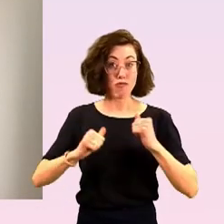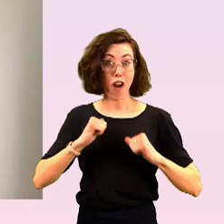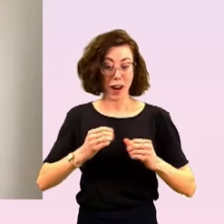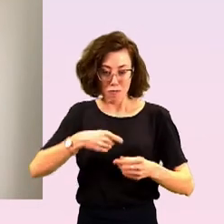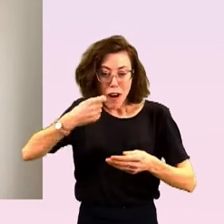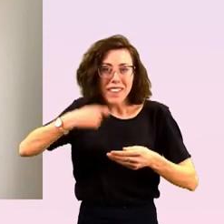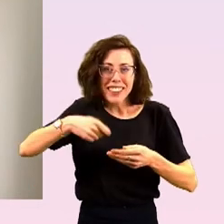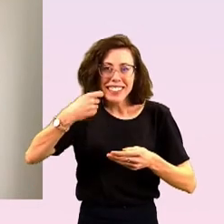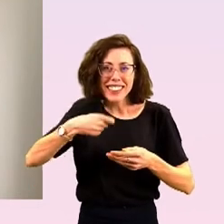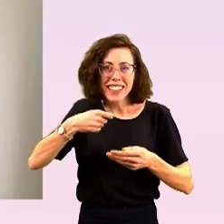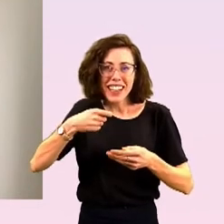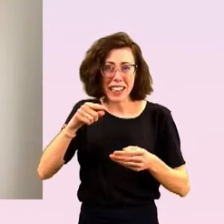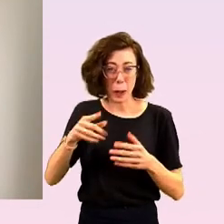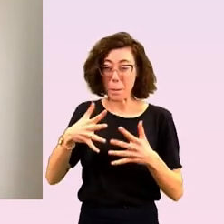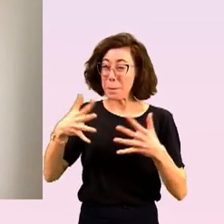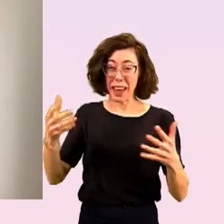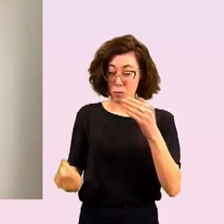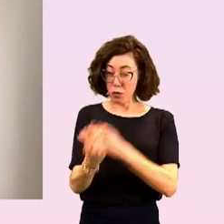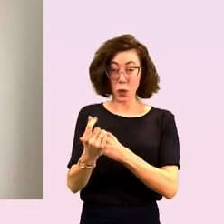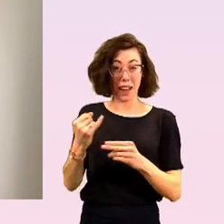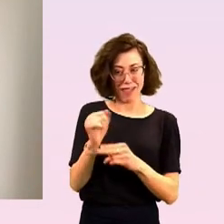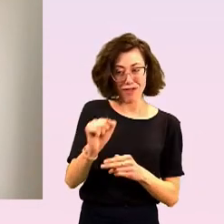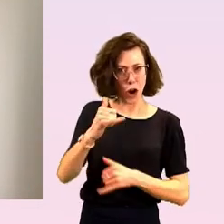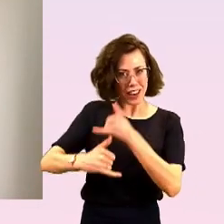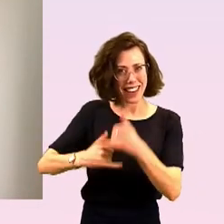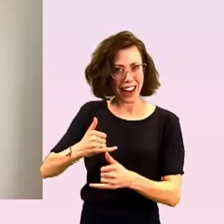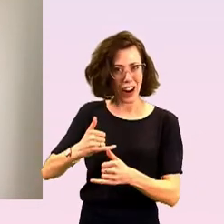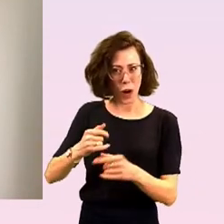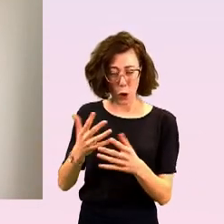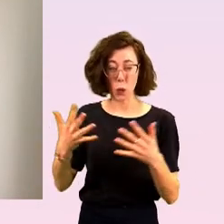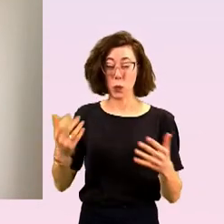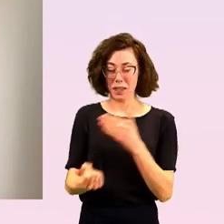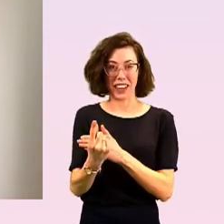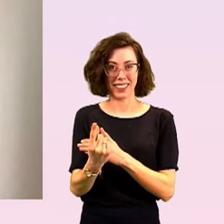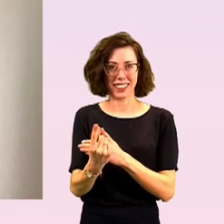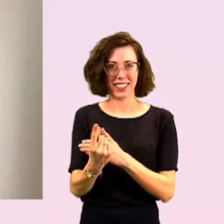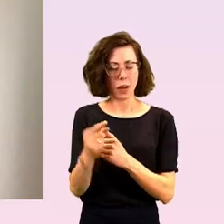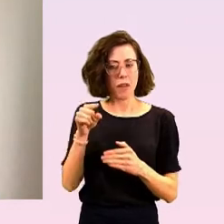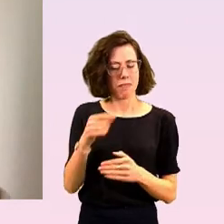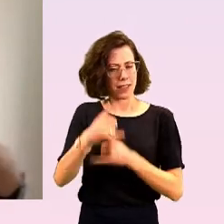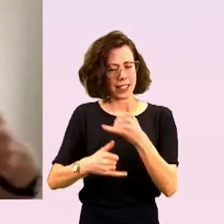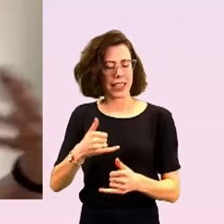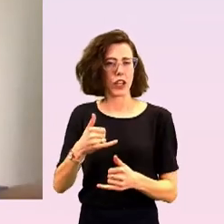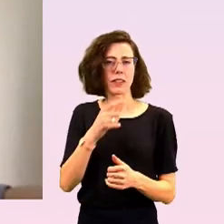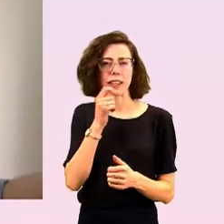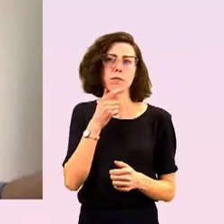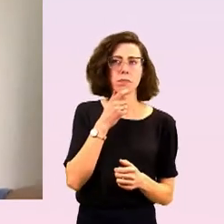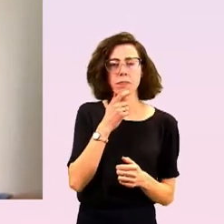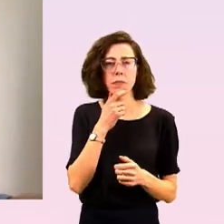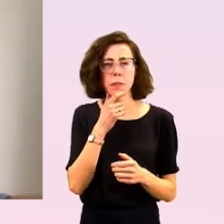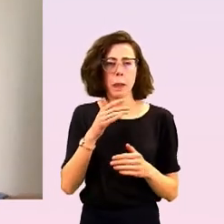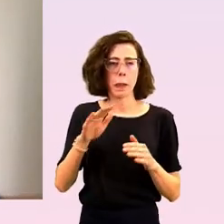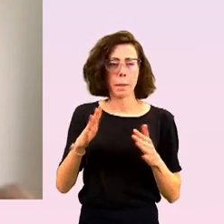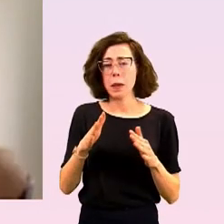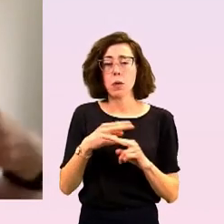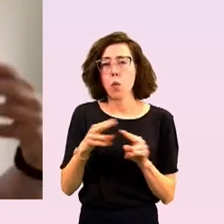the social highlights of the year. And that year they decided not to invest in a large and